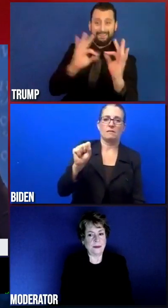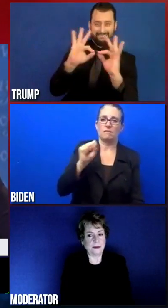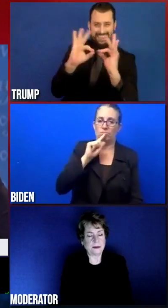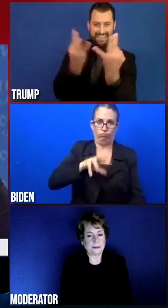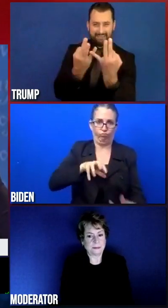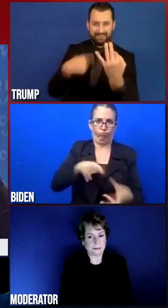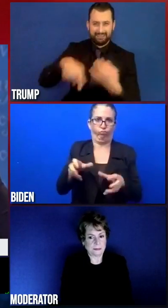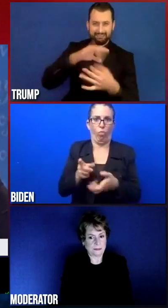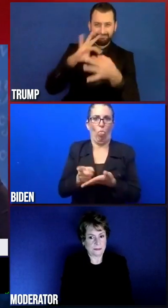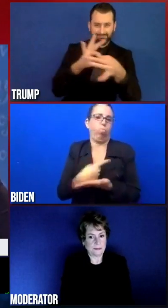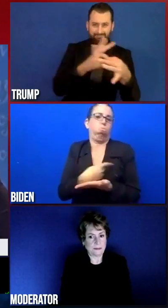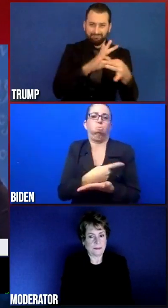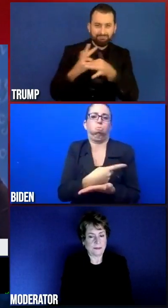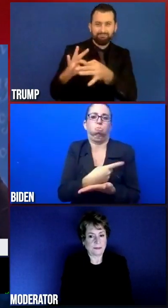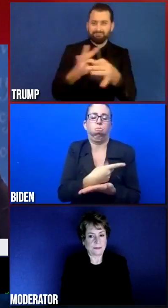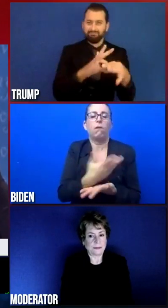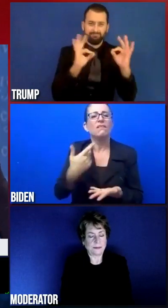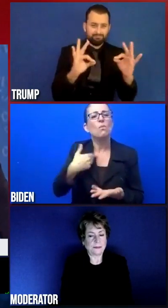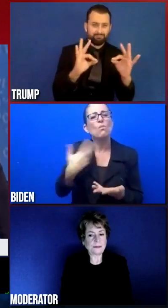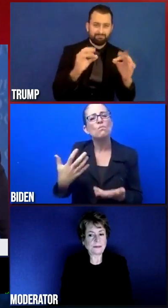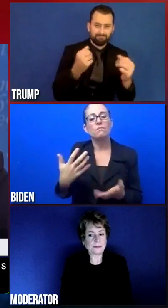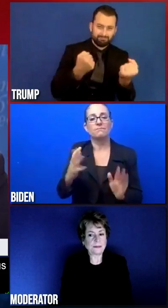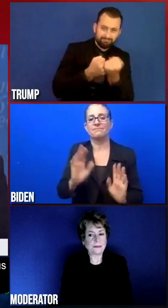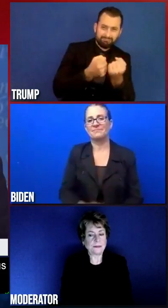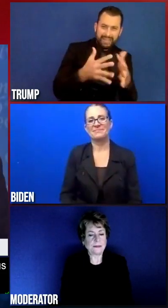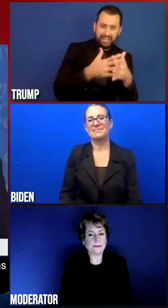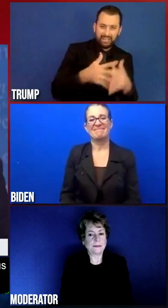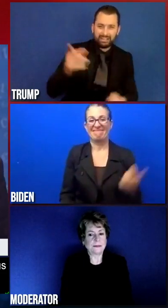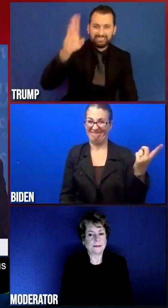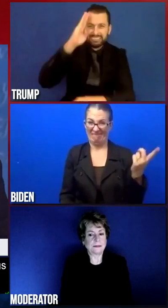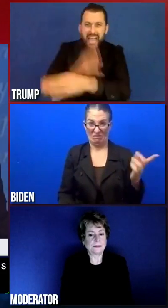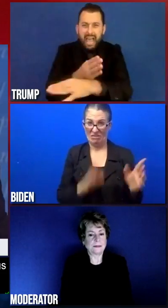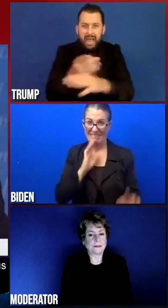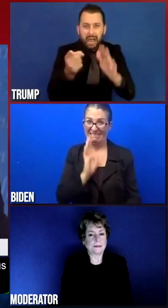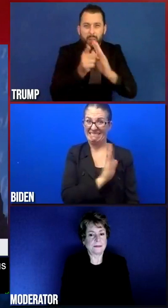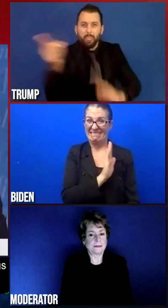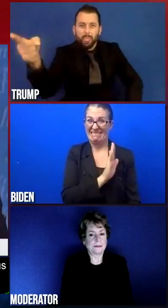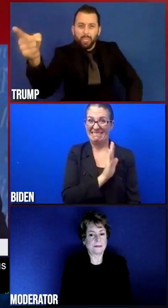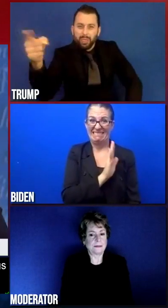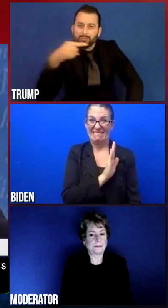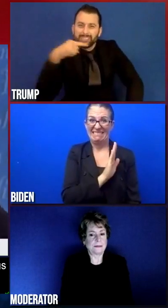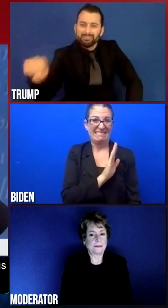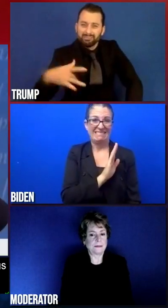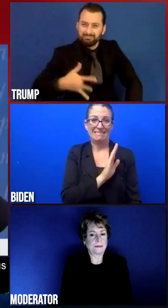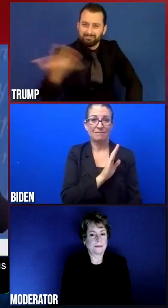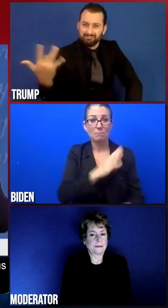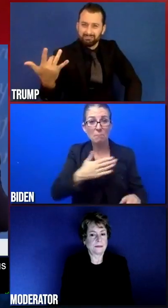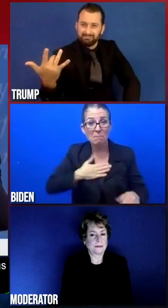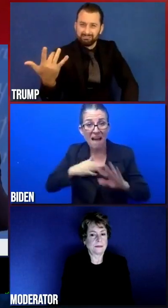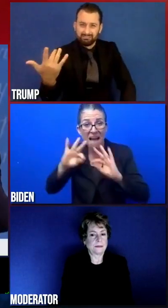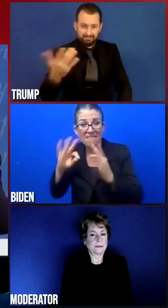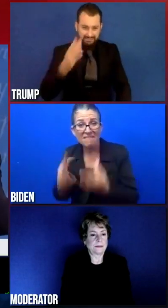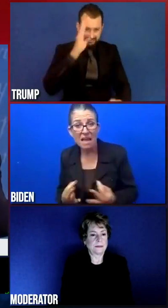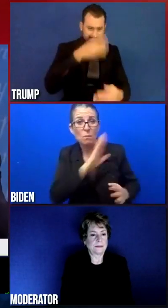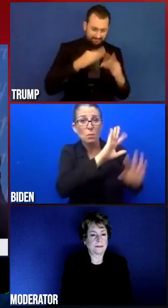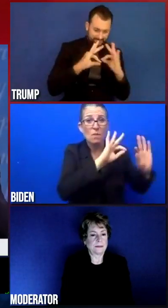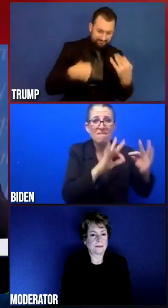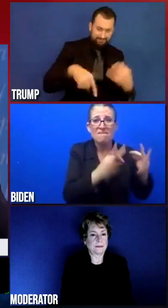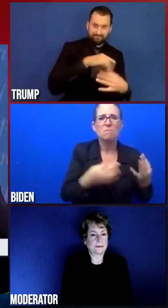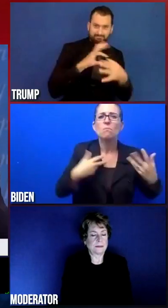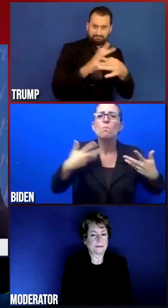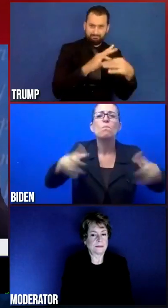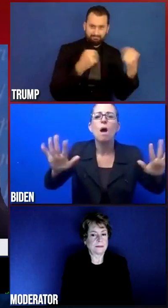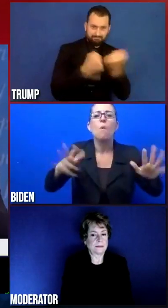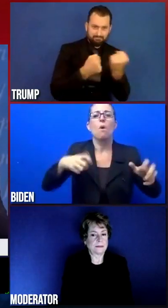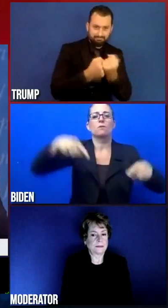a. they're right here. Mr. That's such President. a Every great. single one of them lost This a is not fortune about by President. my coming and family or helping his us family. with It's government. about your family, They the didn't American collect people. $3.5